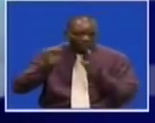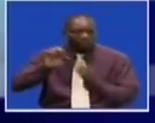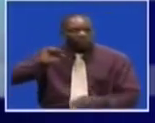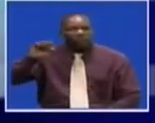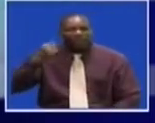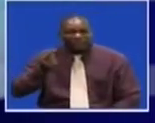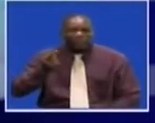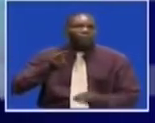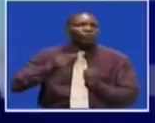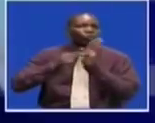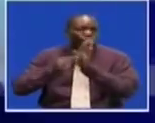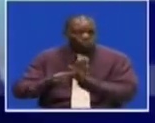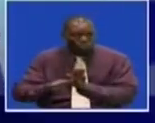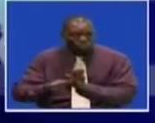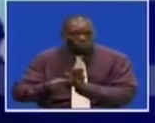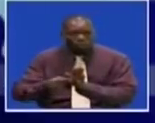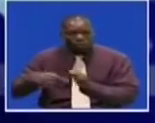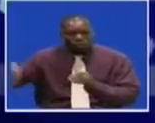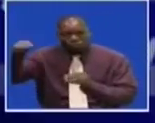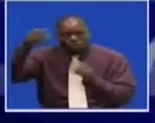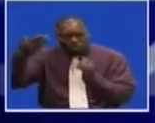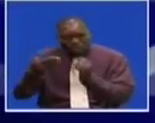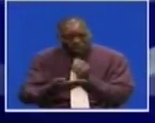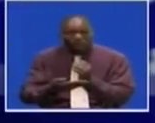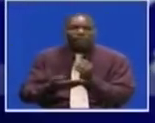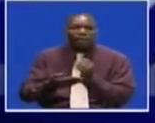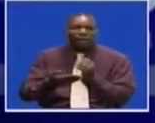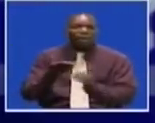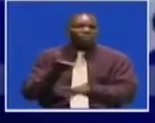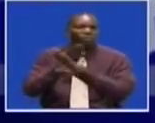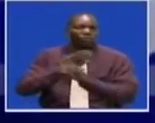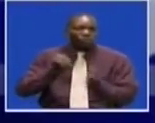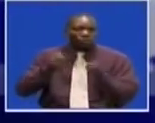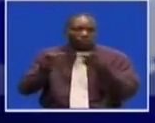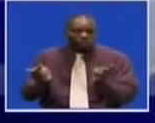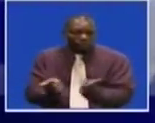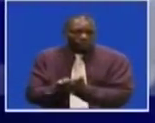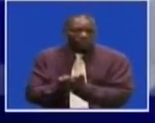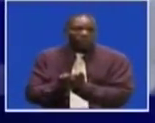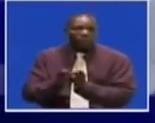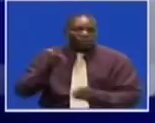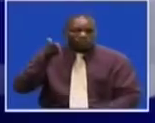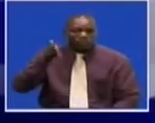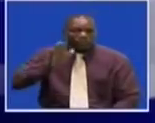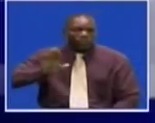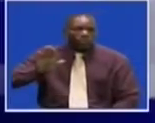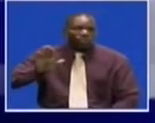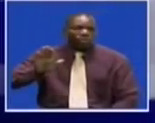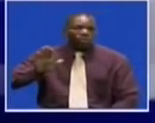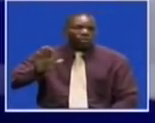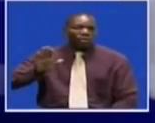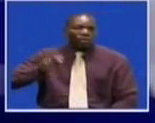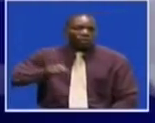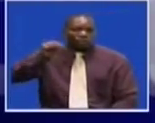that it has been welcomed in Chavuma, which has been one of the strongholds for the opposition UPND. Meanwhile,